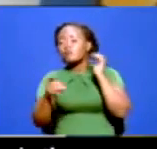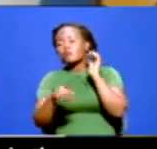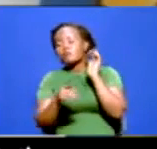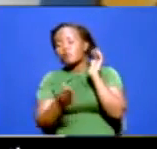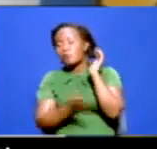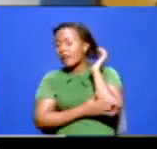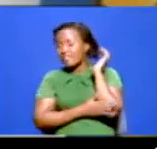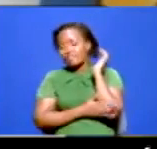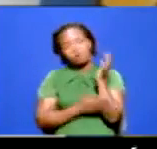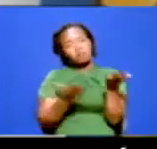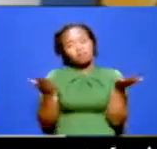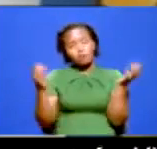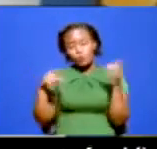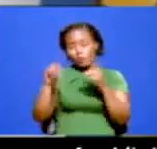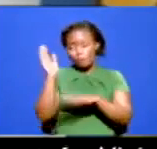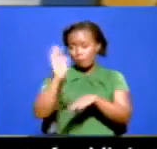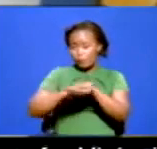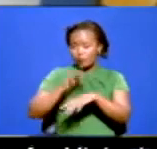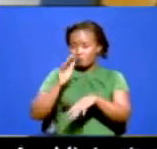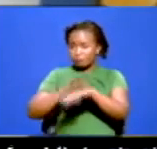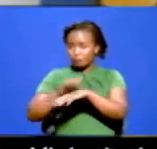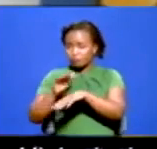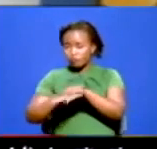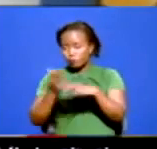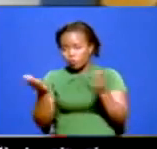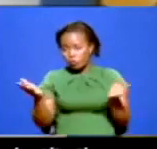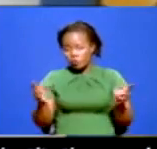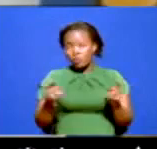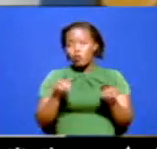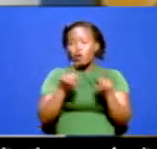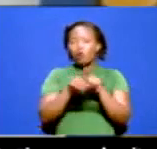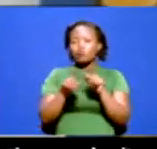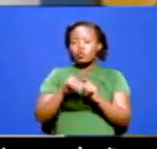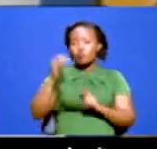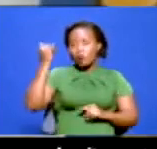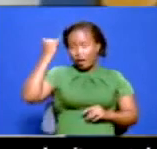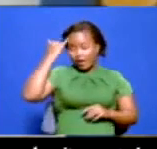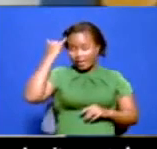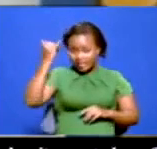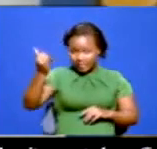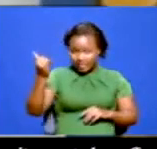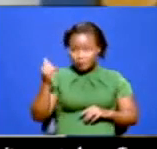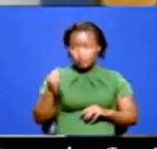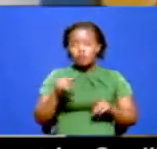good. And the idea really is to also